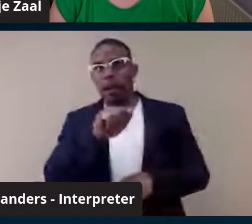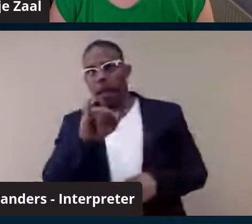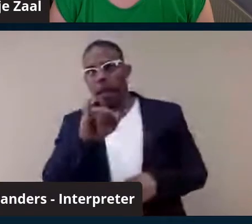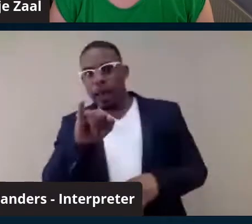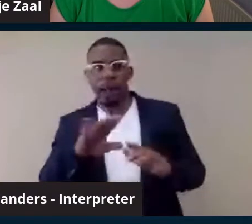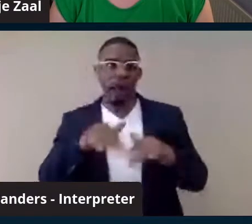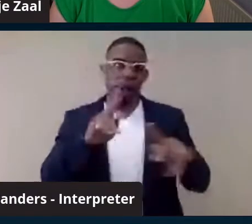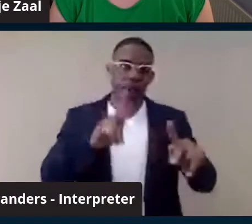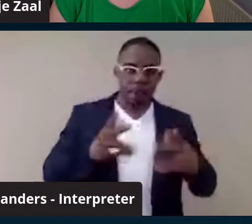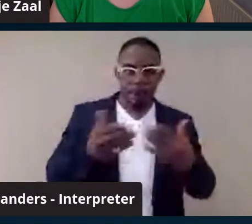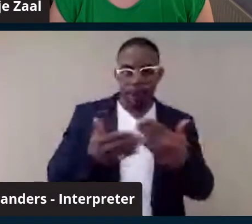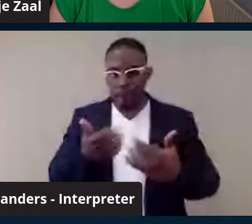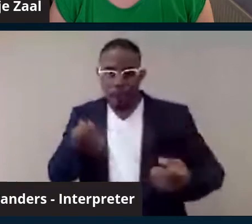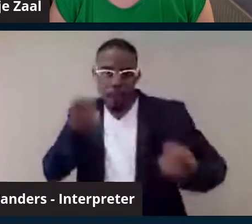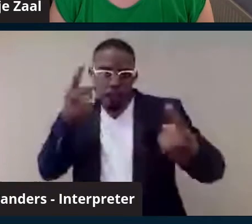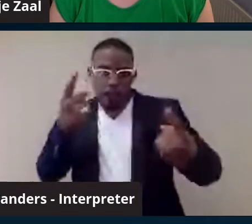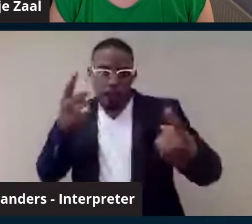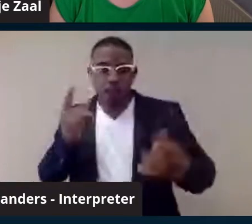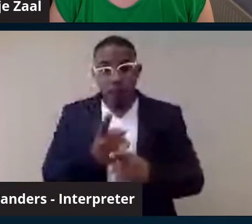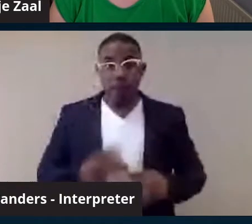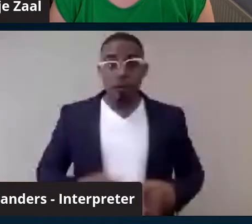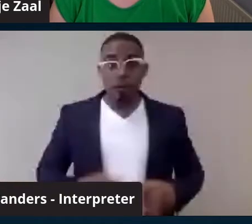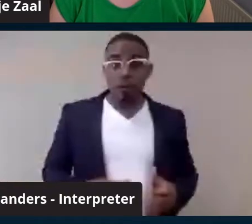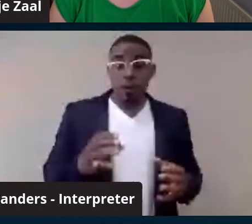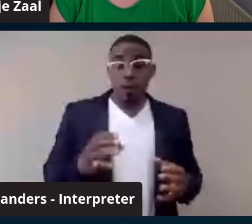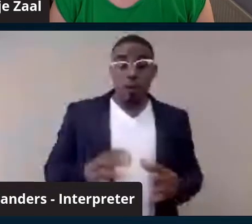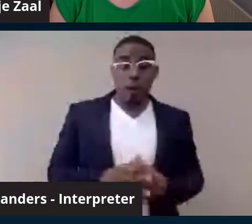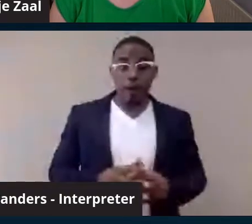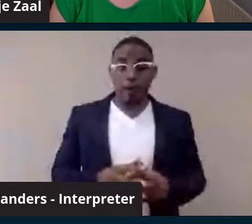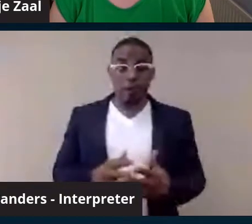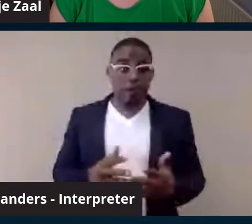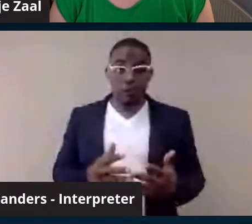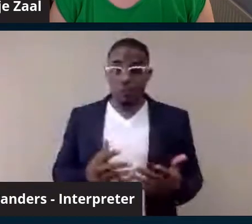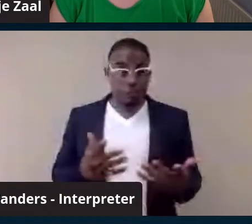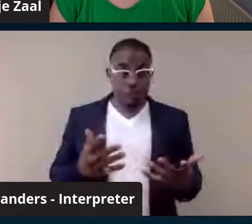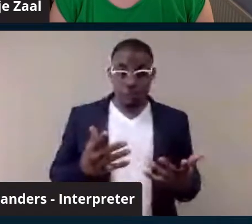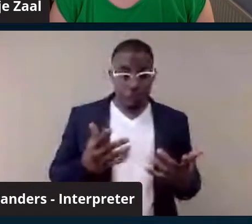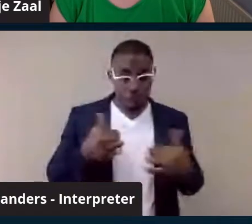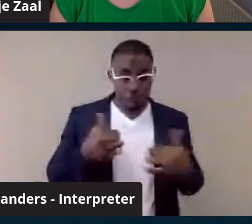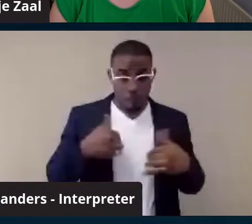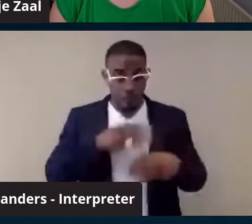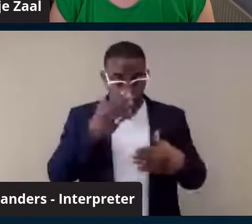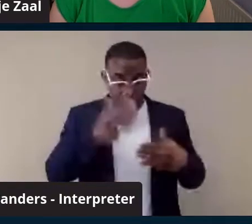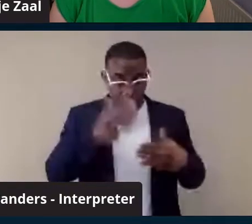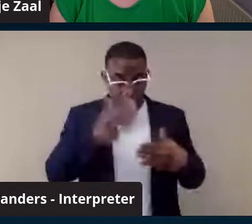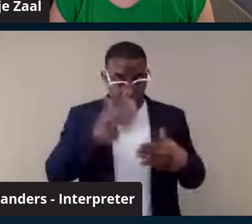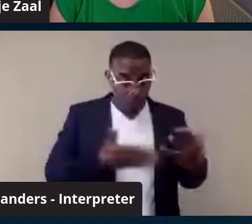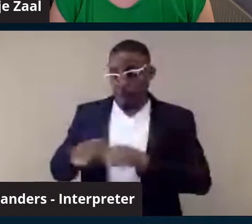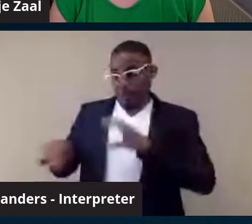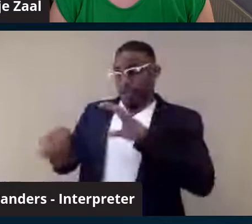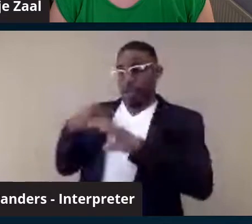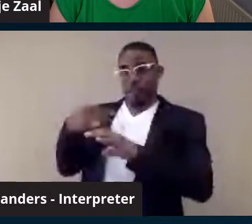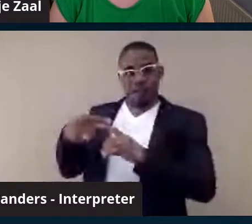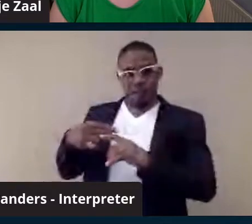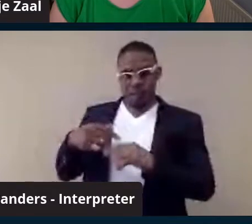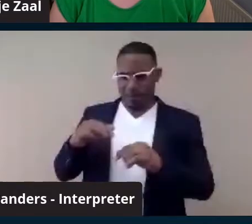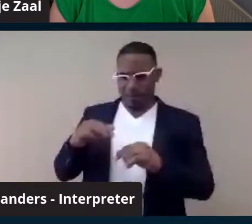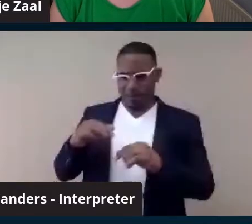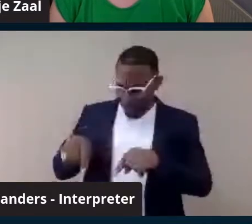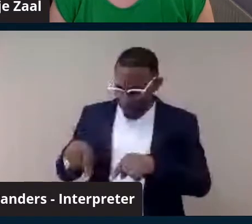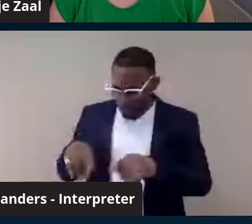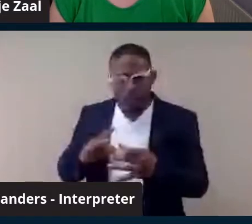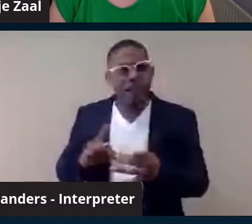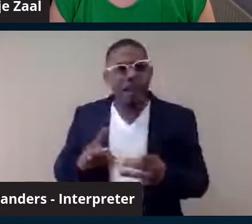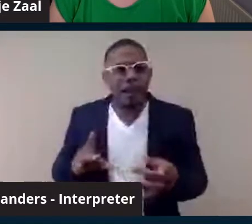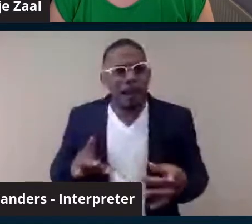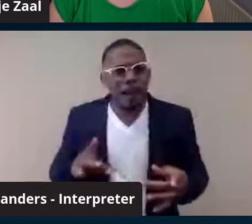could easily understand it, right? And right after I was done, I received an email in my box saying that I've